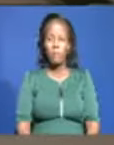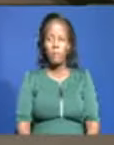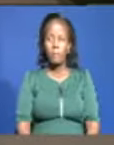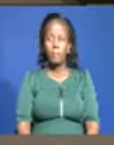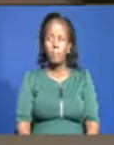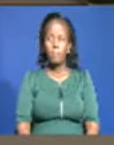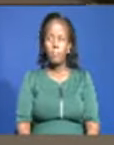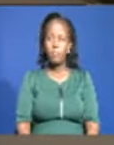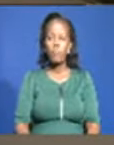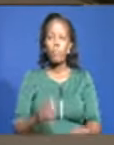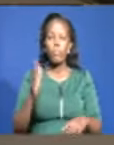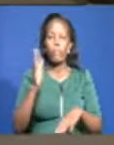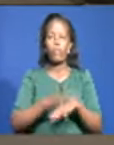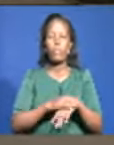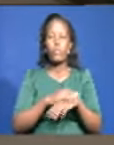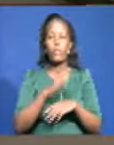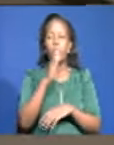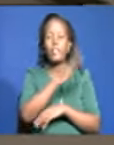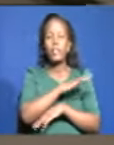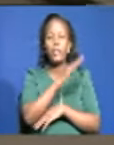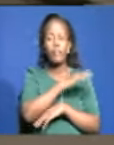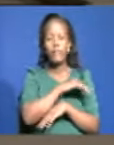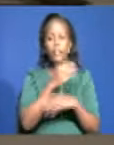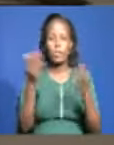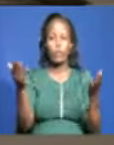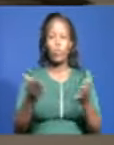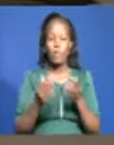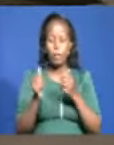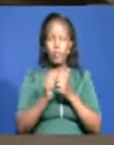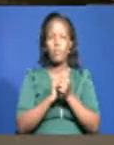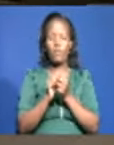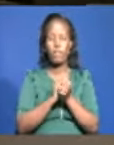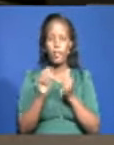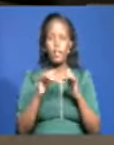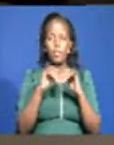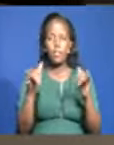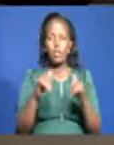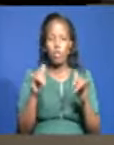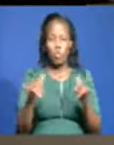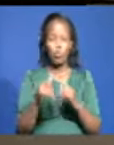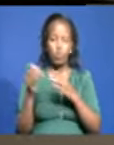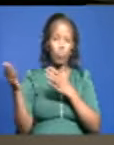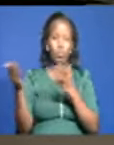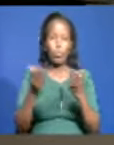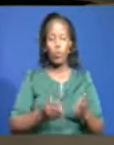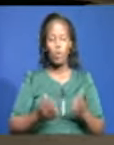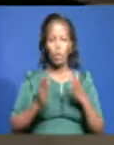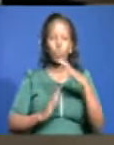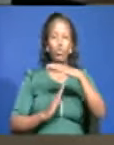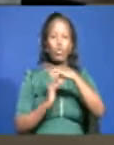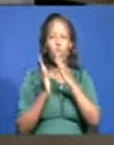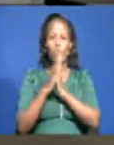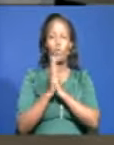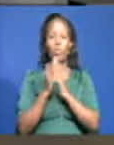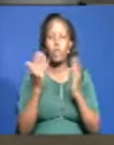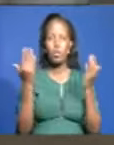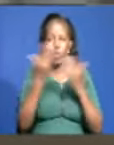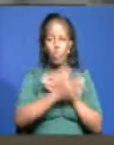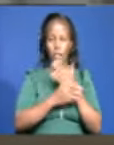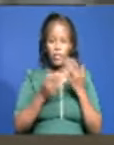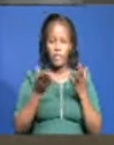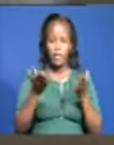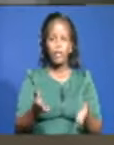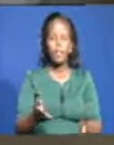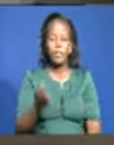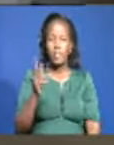And a very good evening to you. This is Easy Friday. My name is Shiksha Arora as I bring to you the top stories tonight right here on KBC Channel